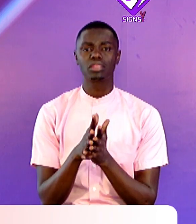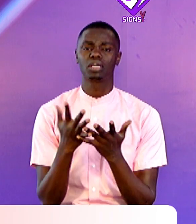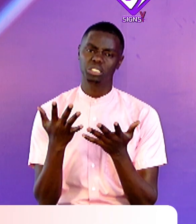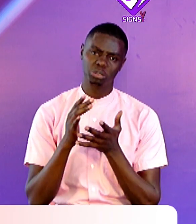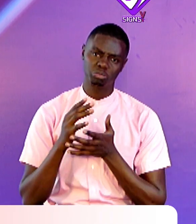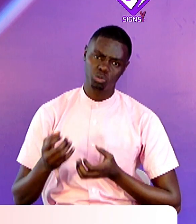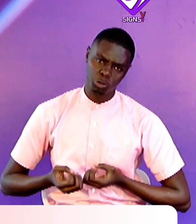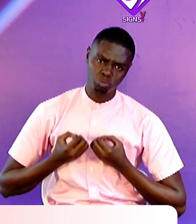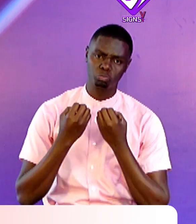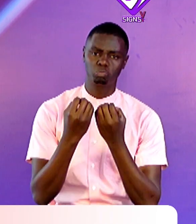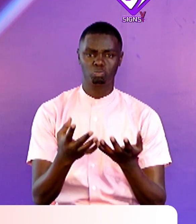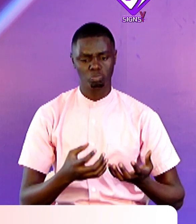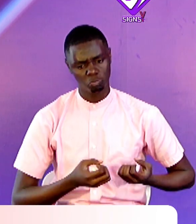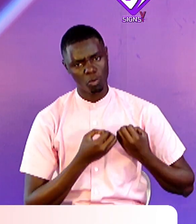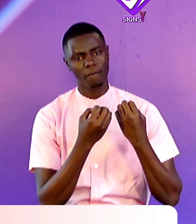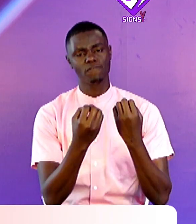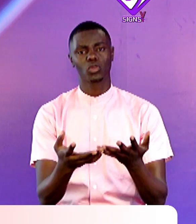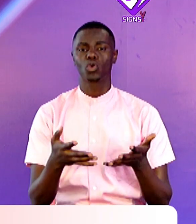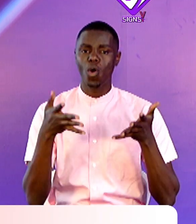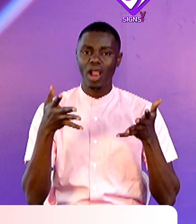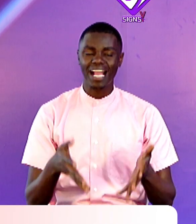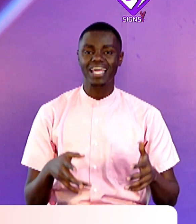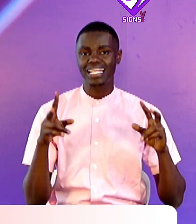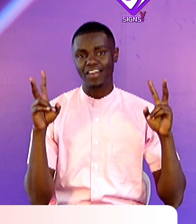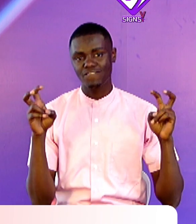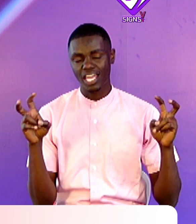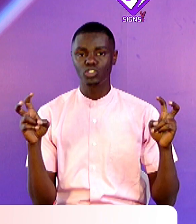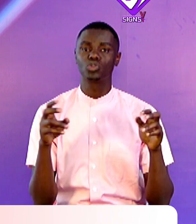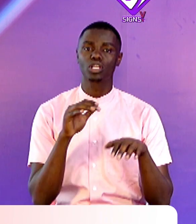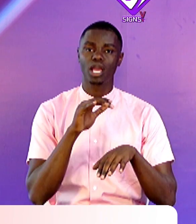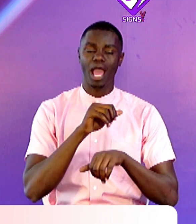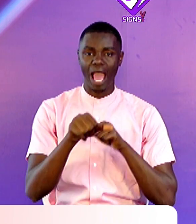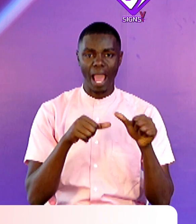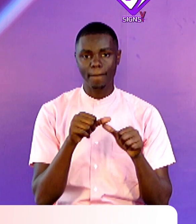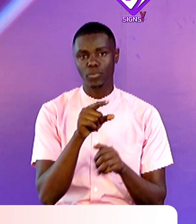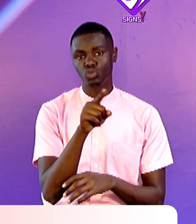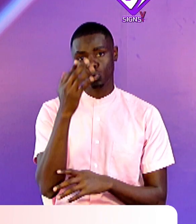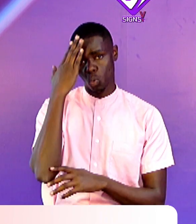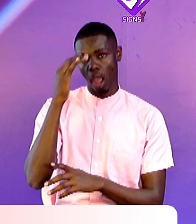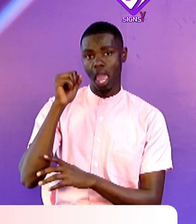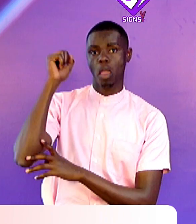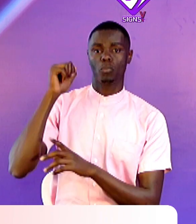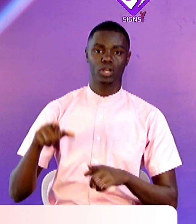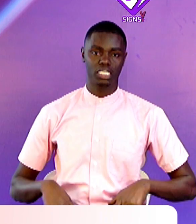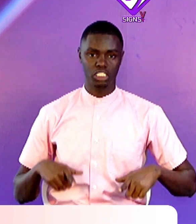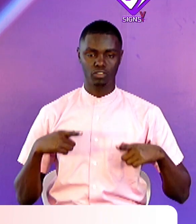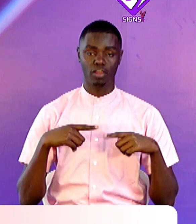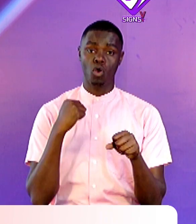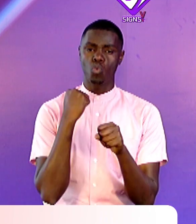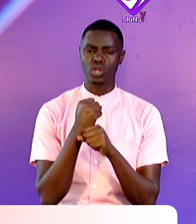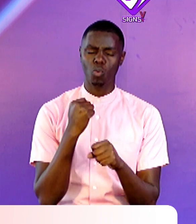you current affairs issues touching on you. Politics is life. We do our very best to